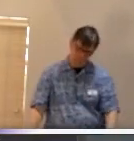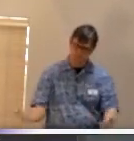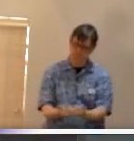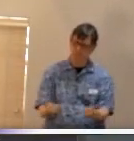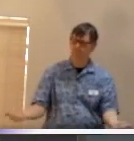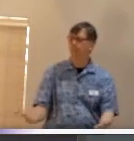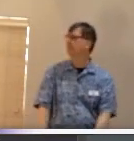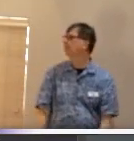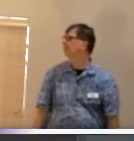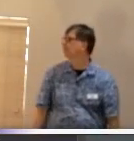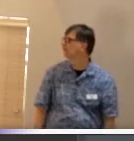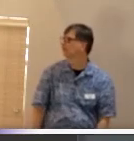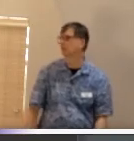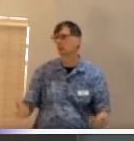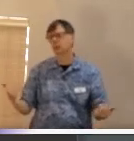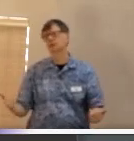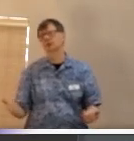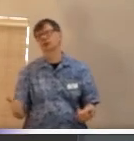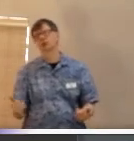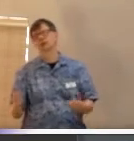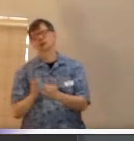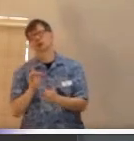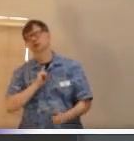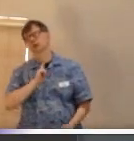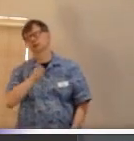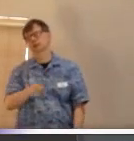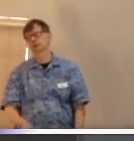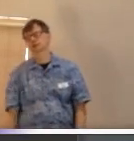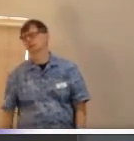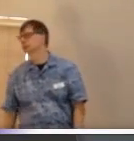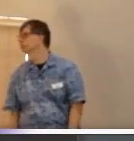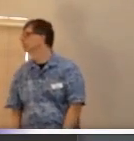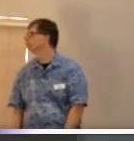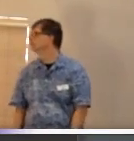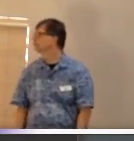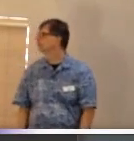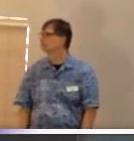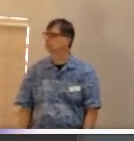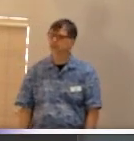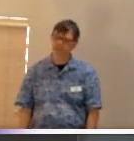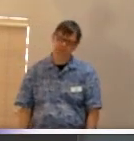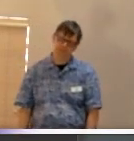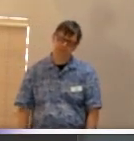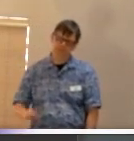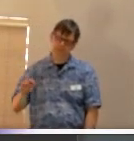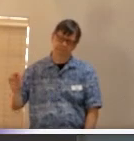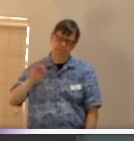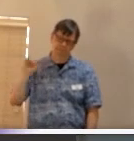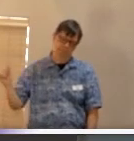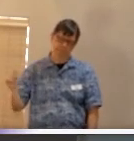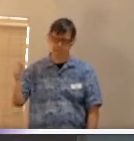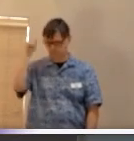with sugar, alcohol, whatever it is. I heard this gentleman, I really enjoyed listening to him, Michael Kahn, and he